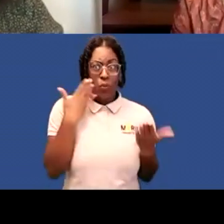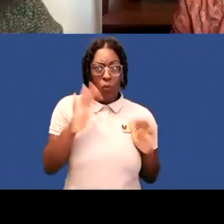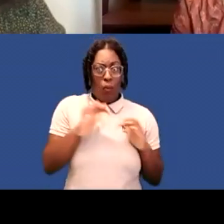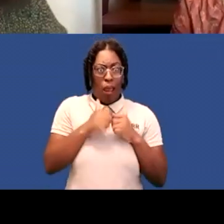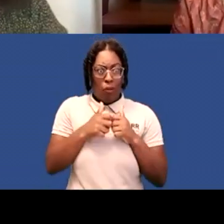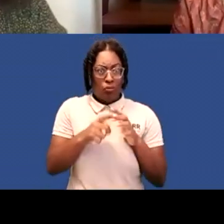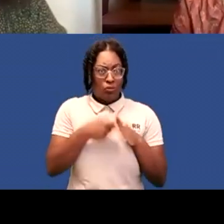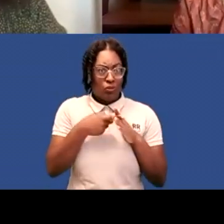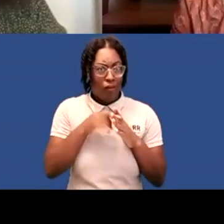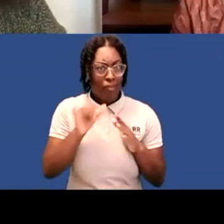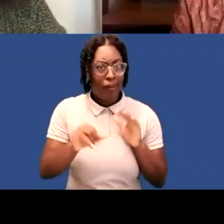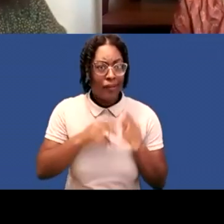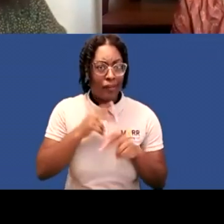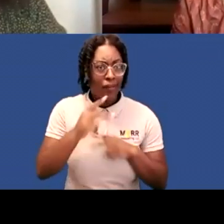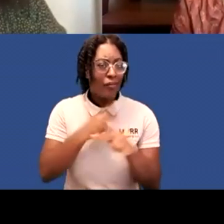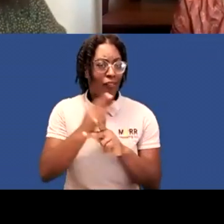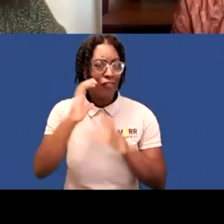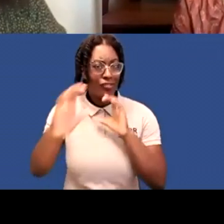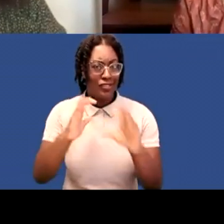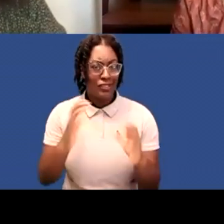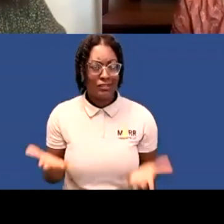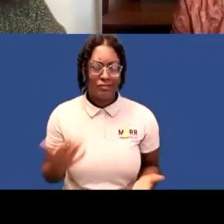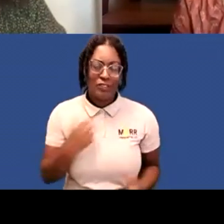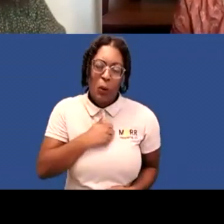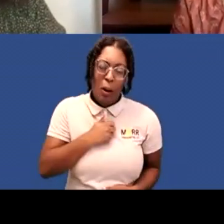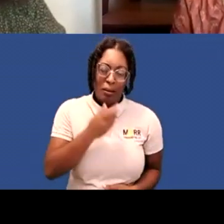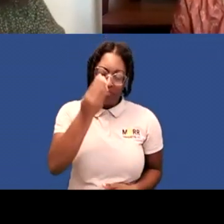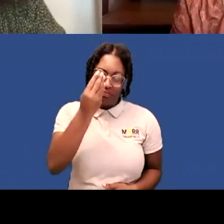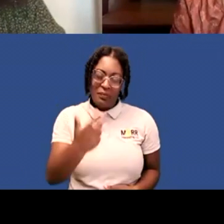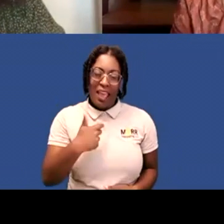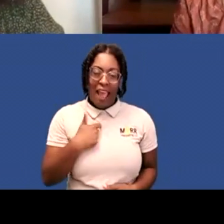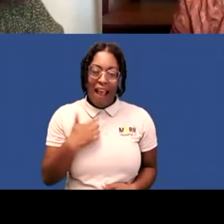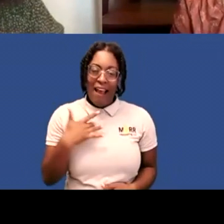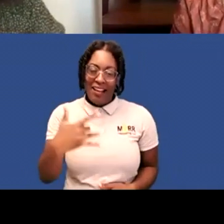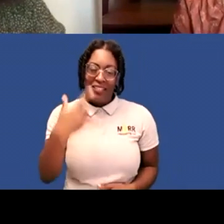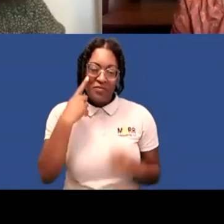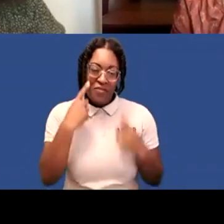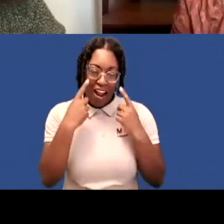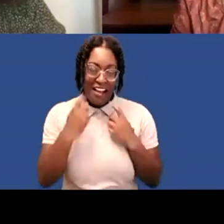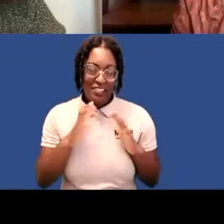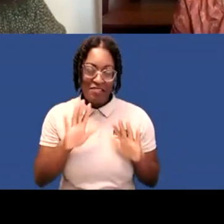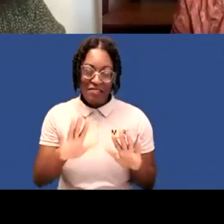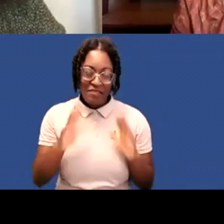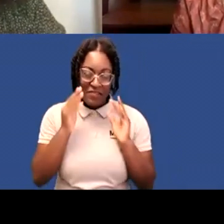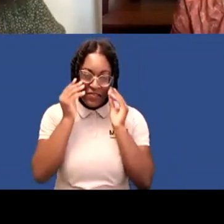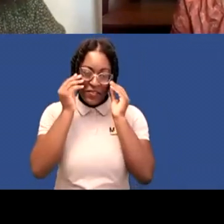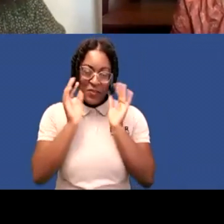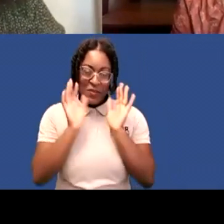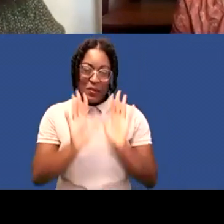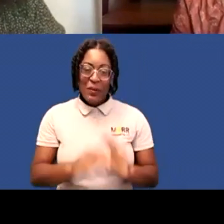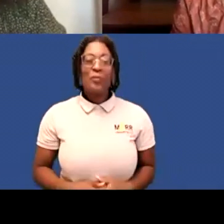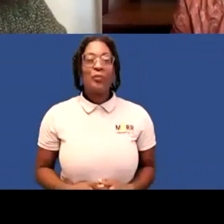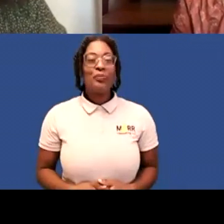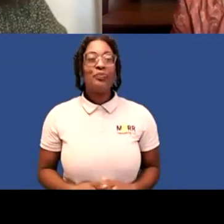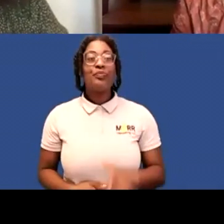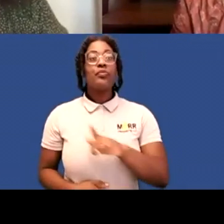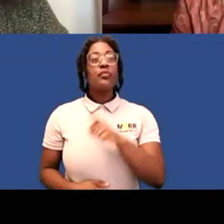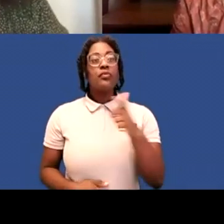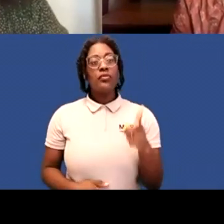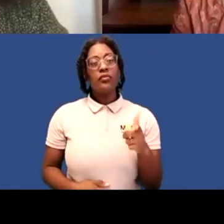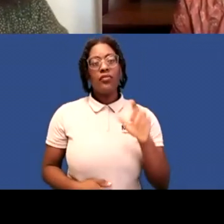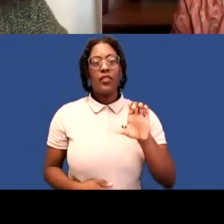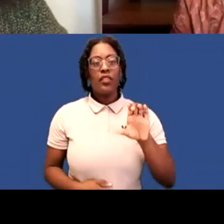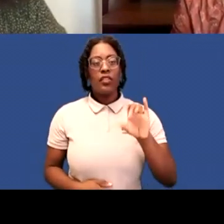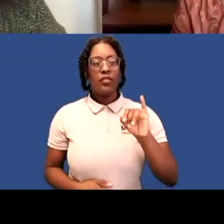on today, how we all need that lesson. and how you have